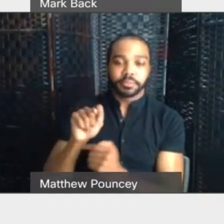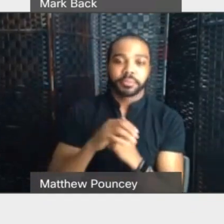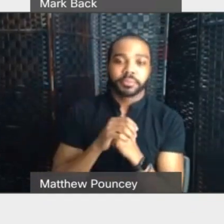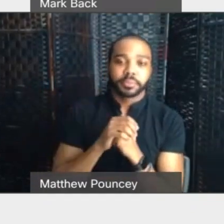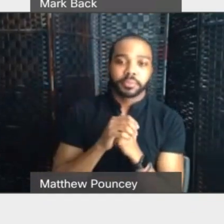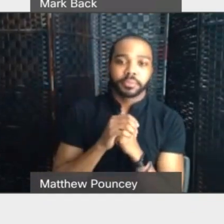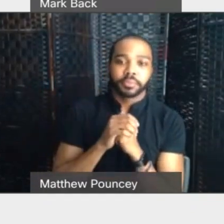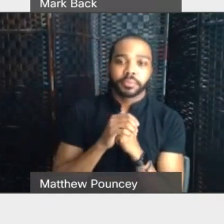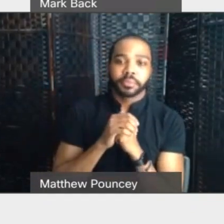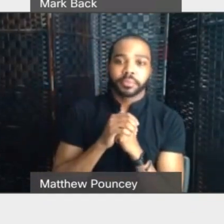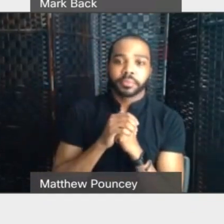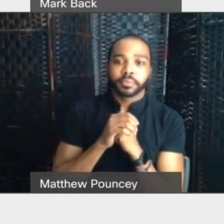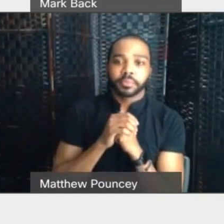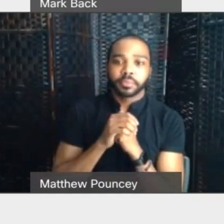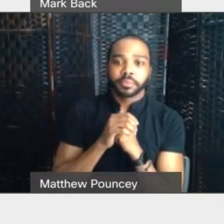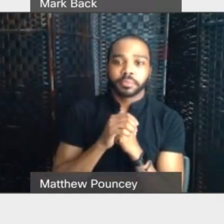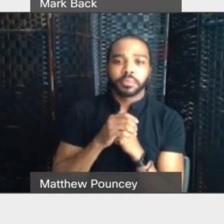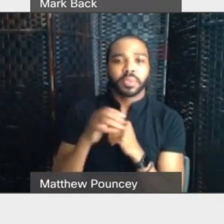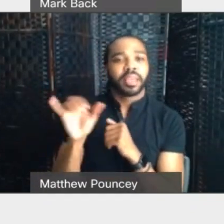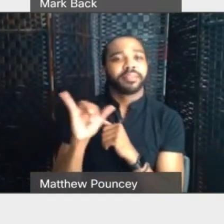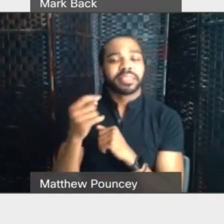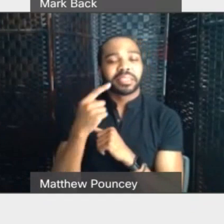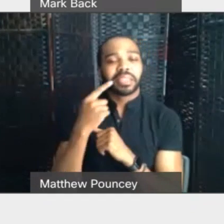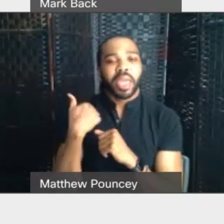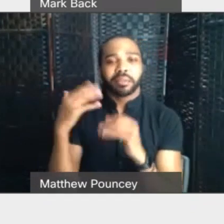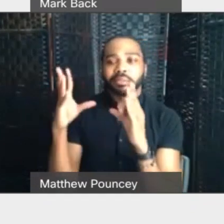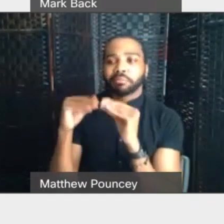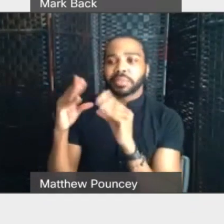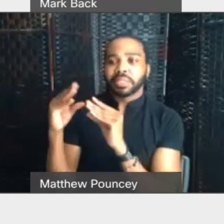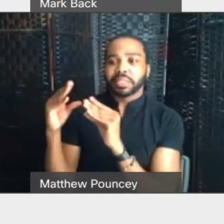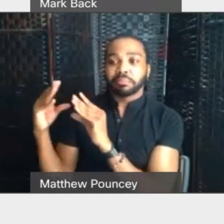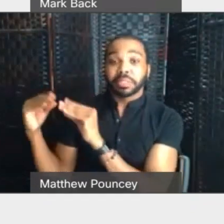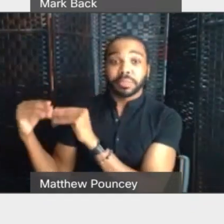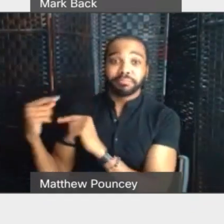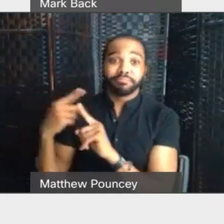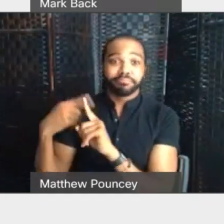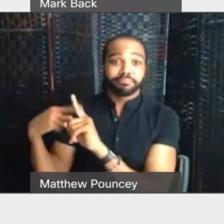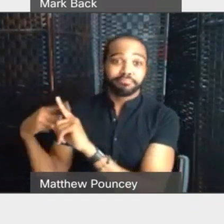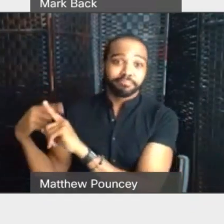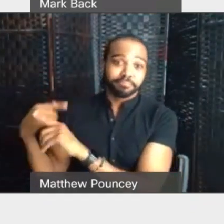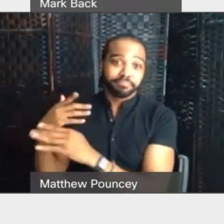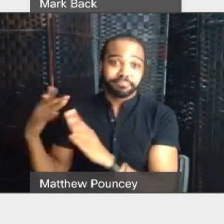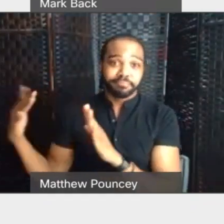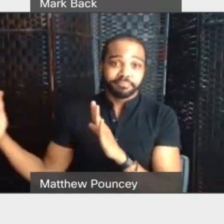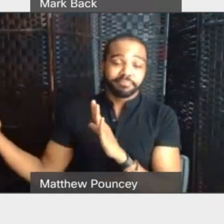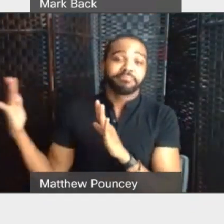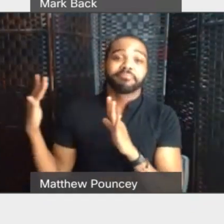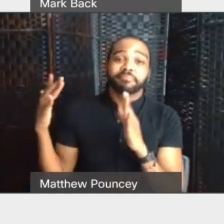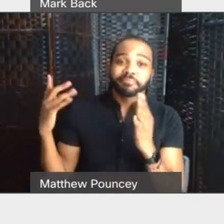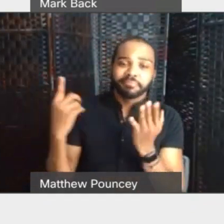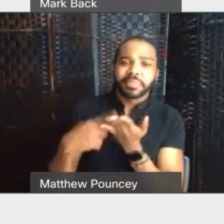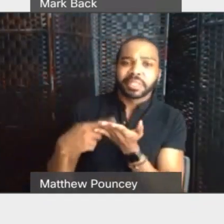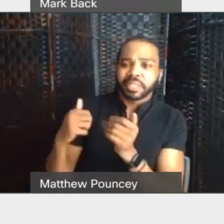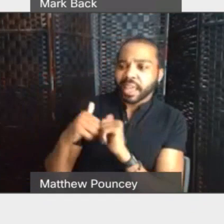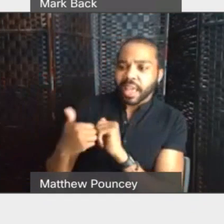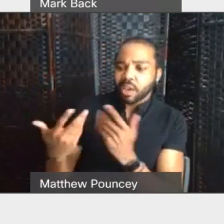And so, as I said, there were meetings over months, I would say, to discuss how to go